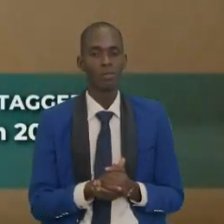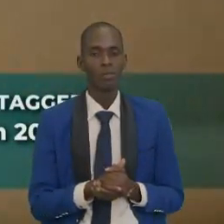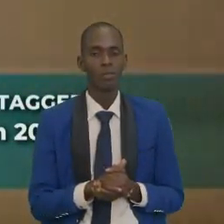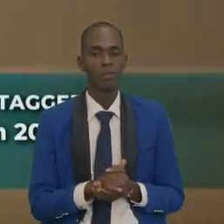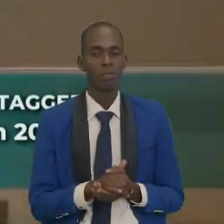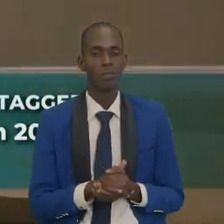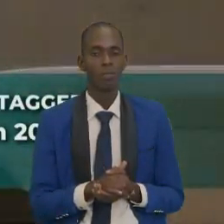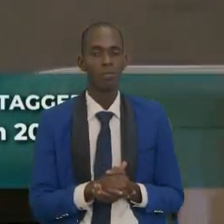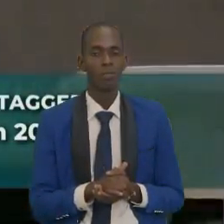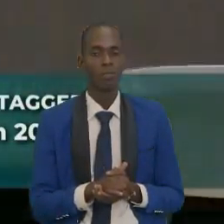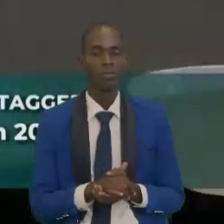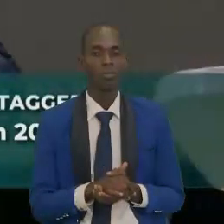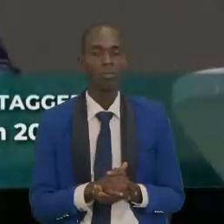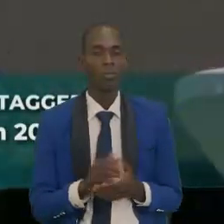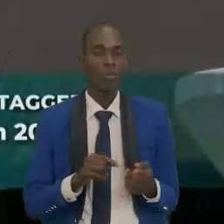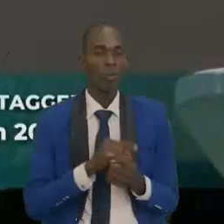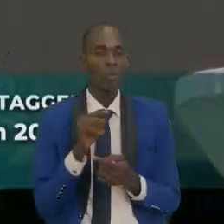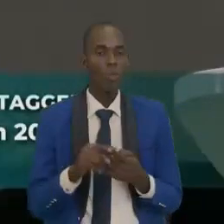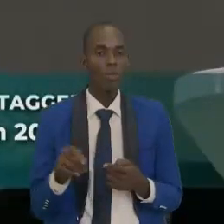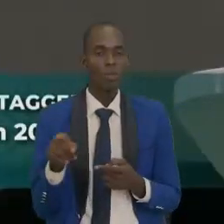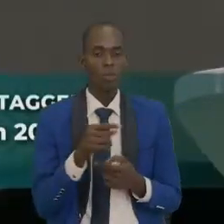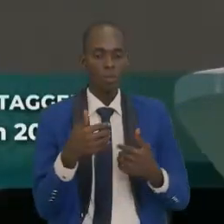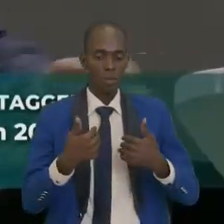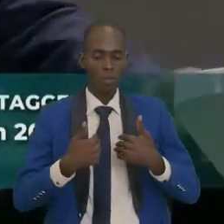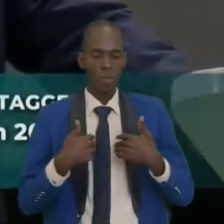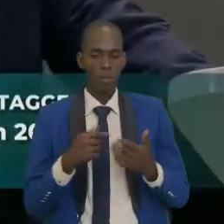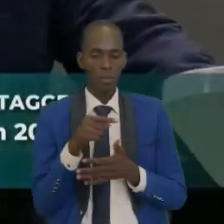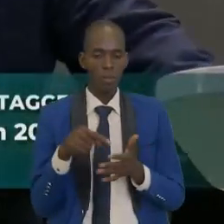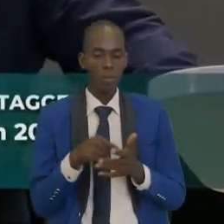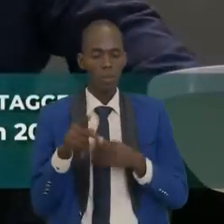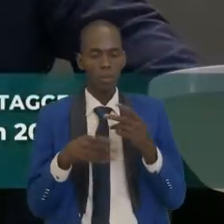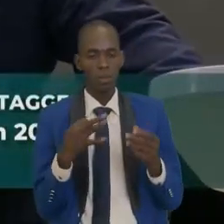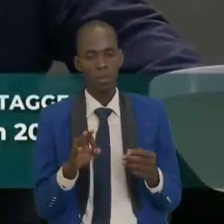when you have this kind of face of Abraham foreign